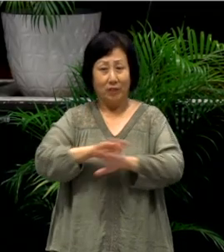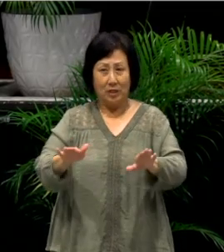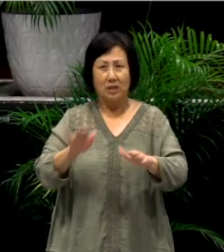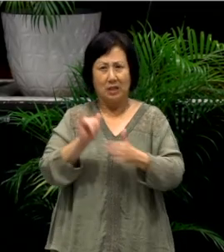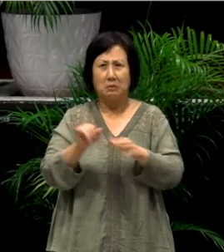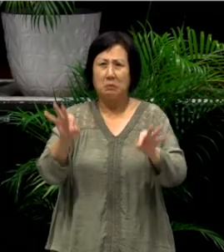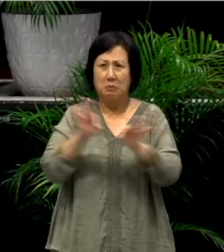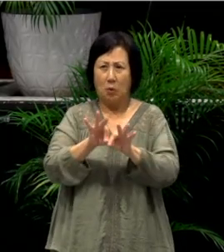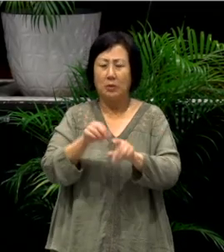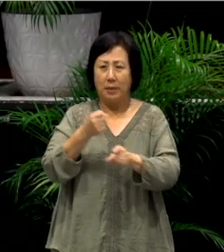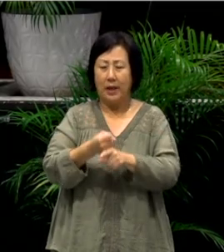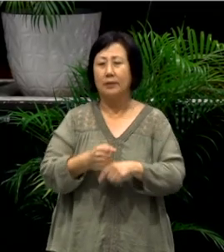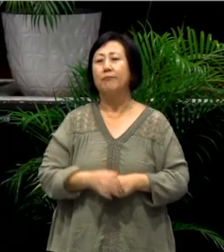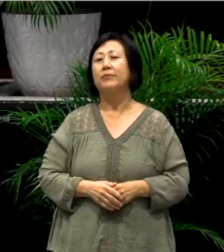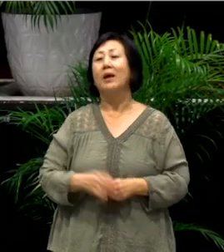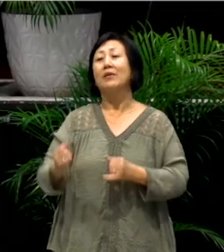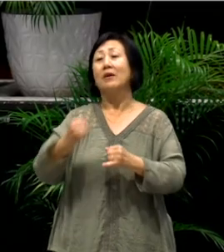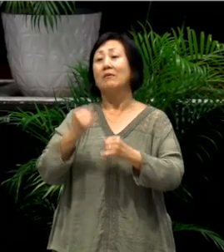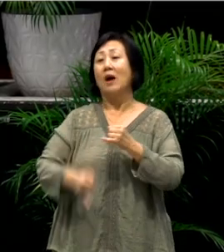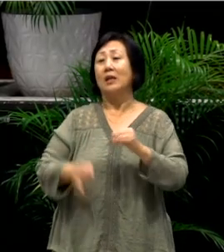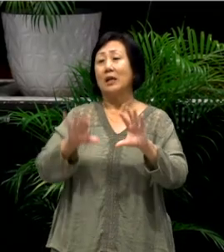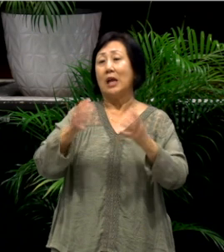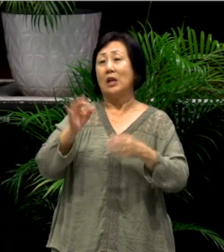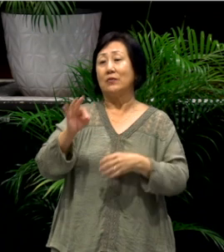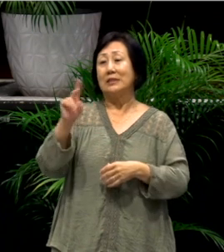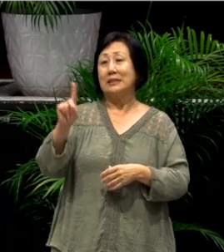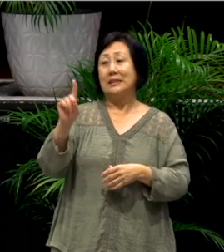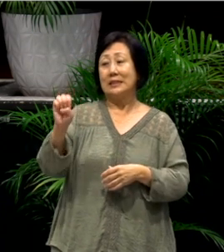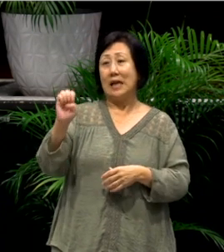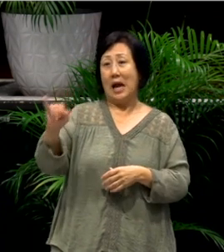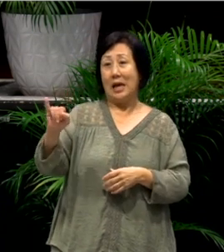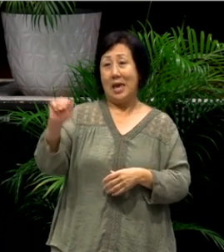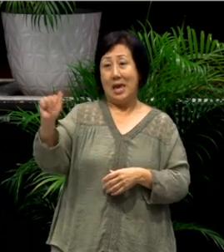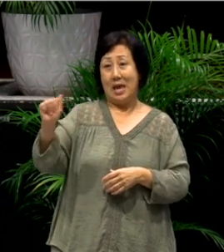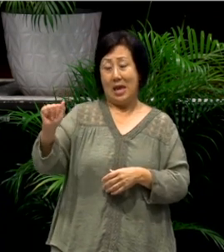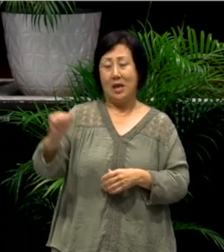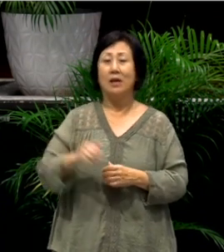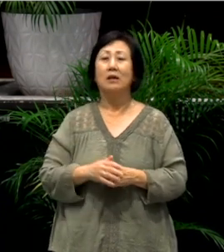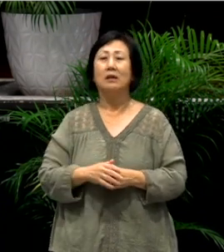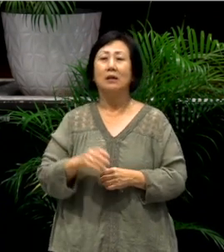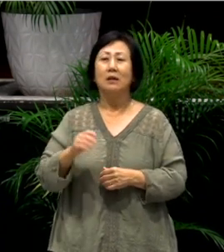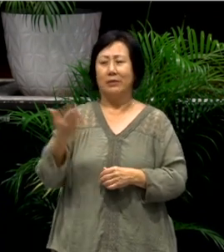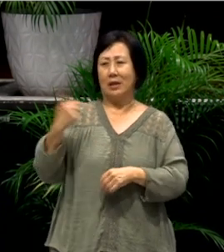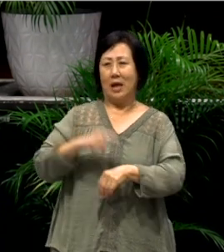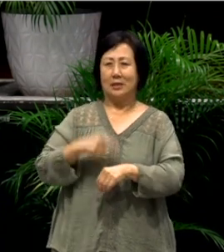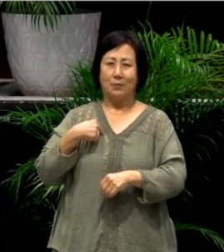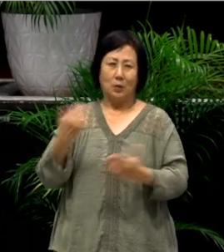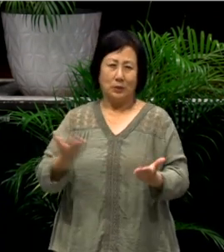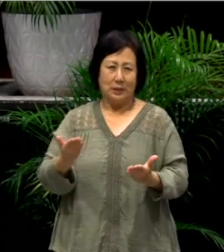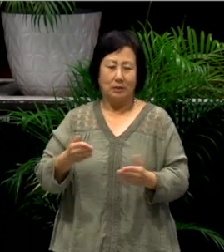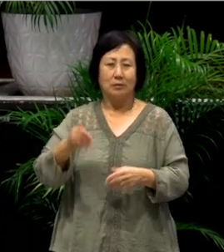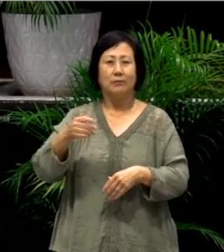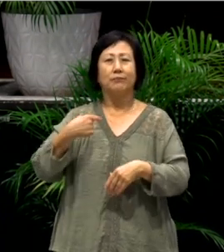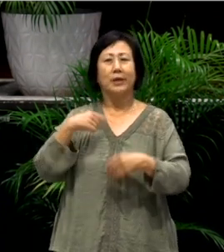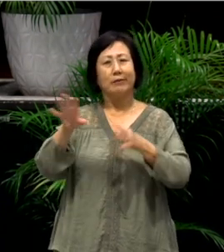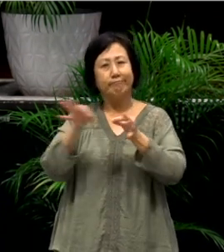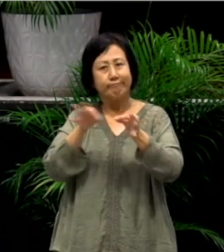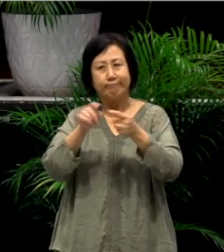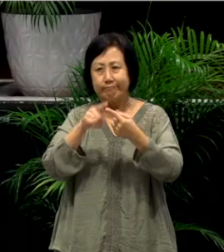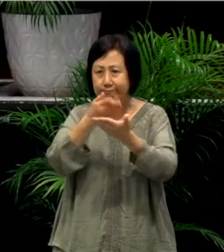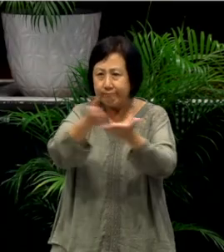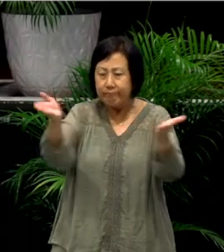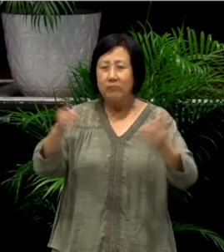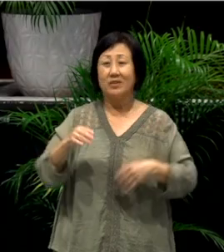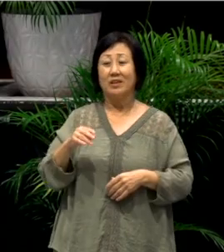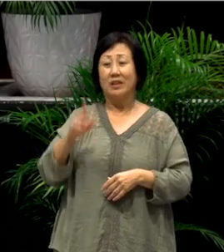impacts. And then finally, in the category of DEIA, I wanted to, last time I was here, reported to you that there